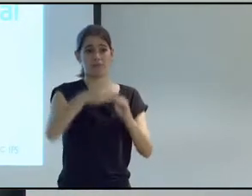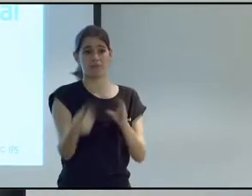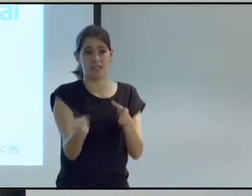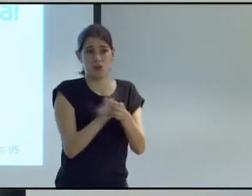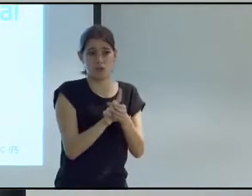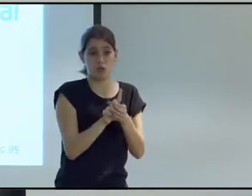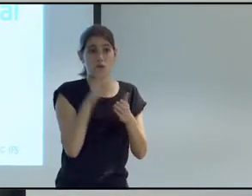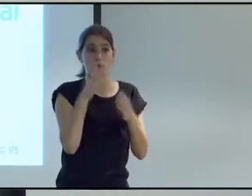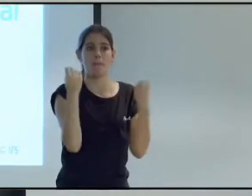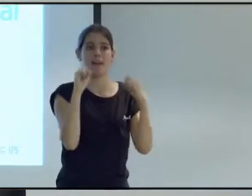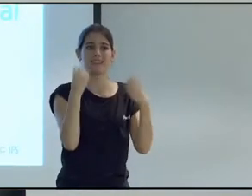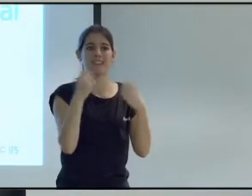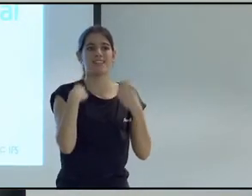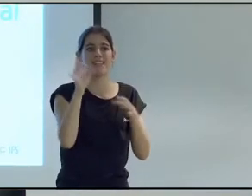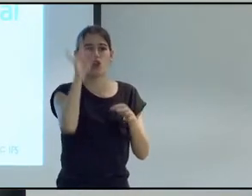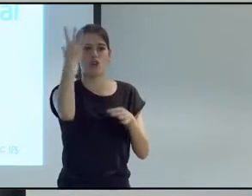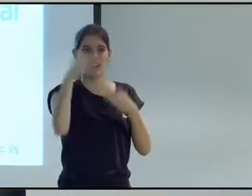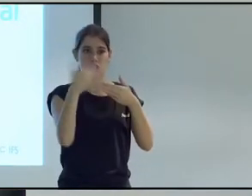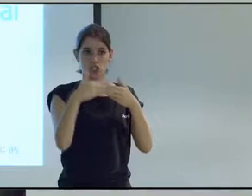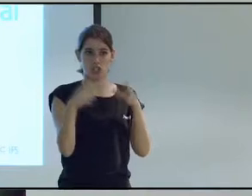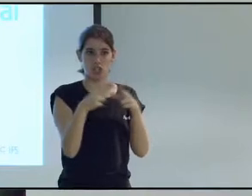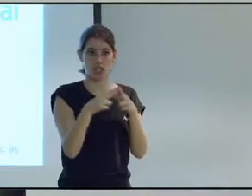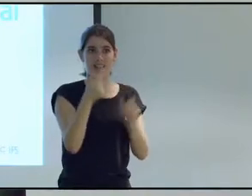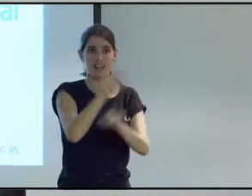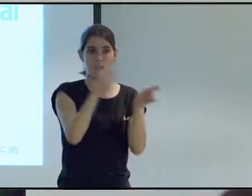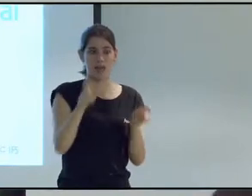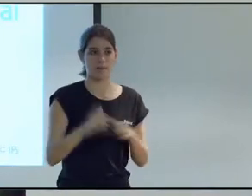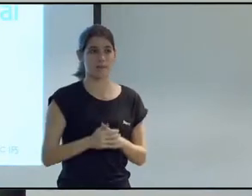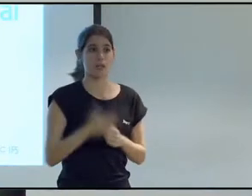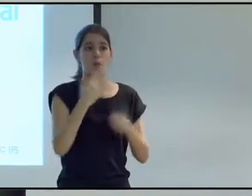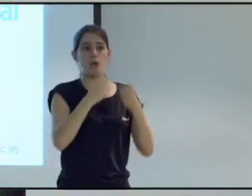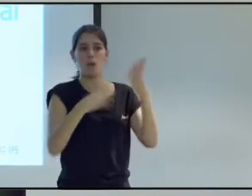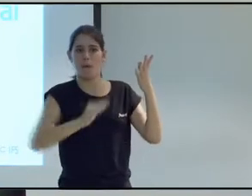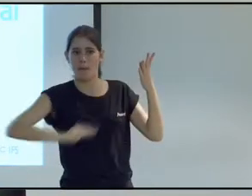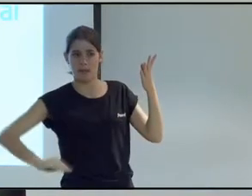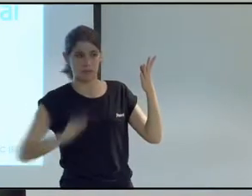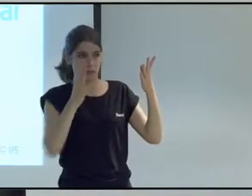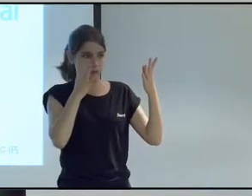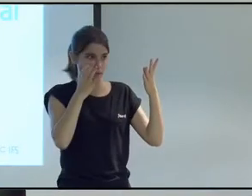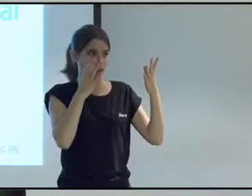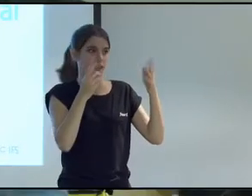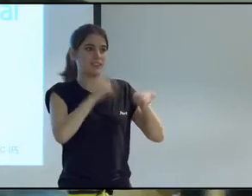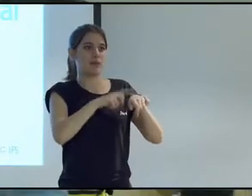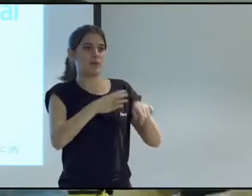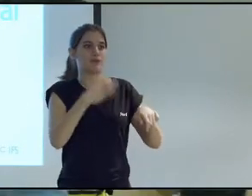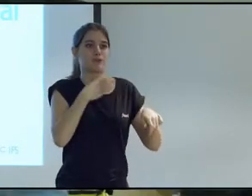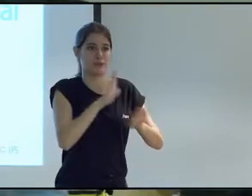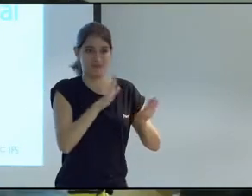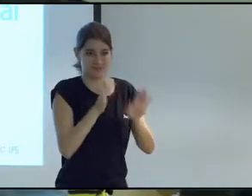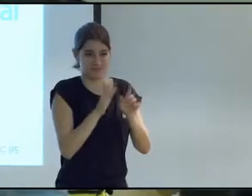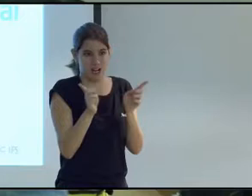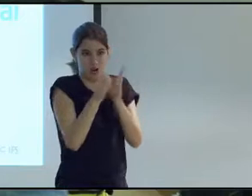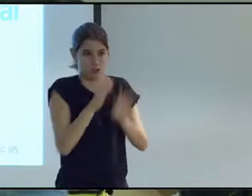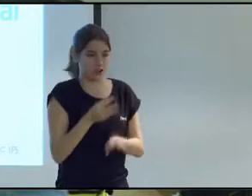inclusive settings. And so we could say many more things, but truly I think that now we want to